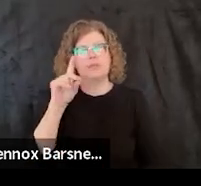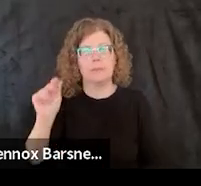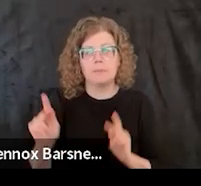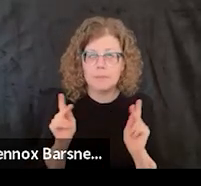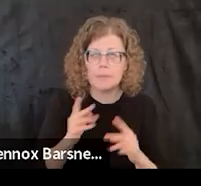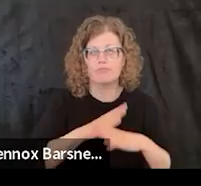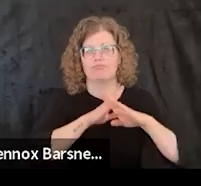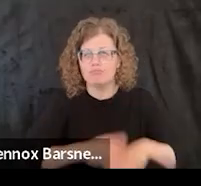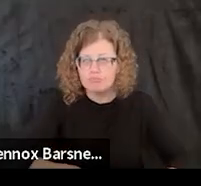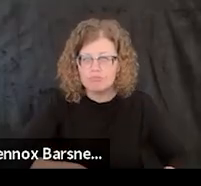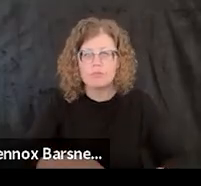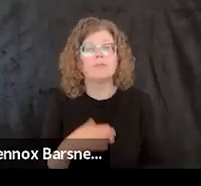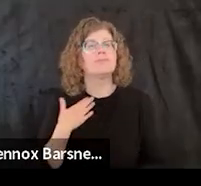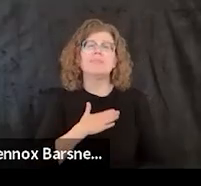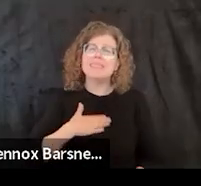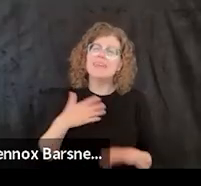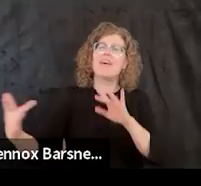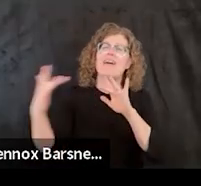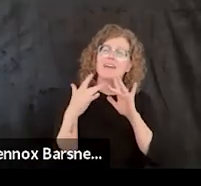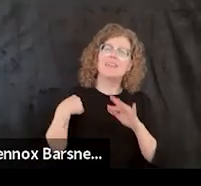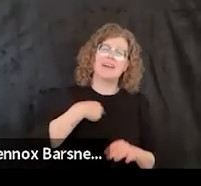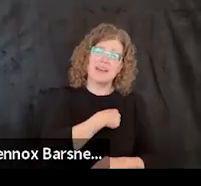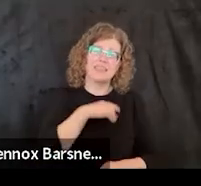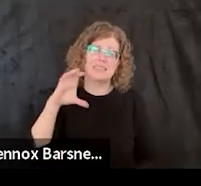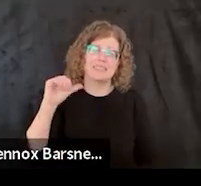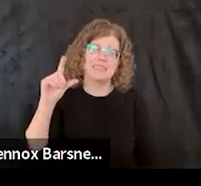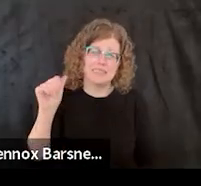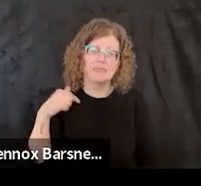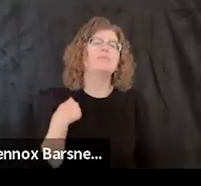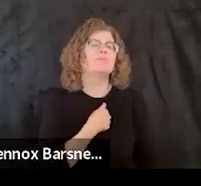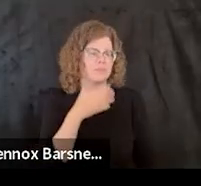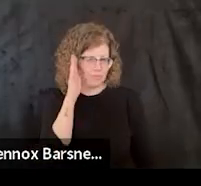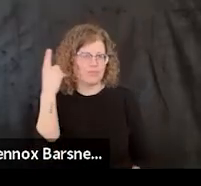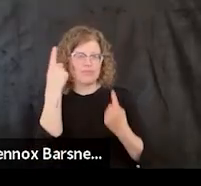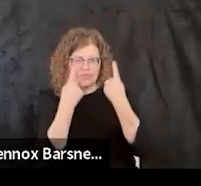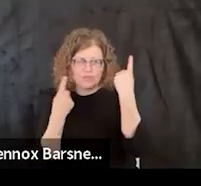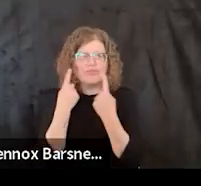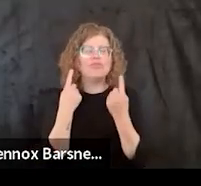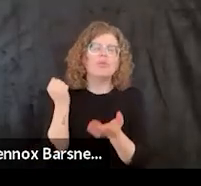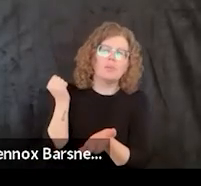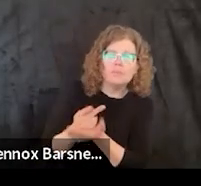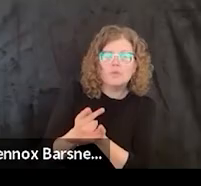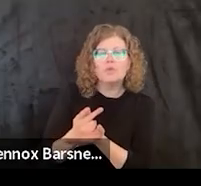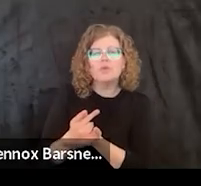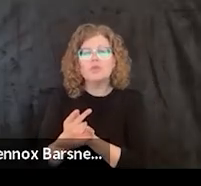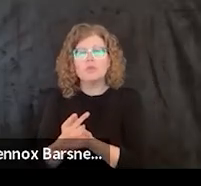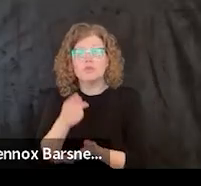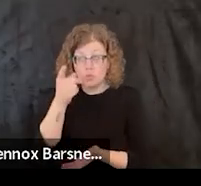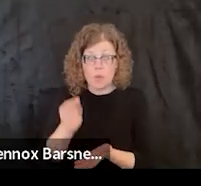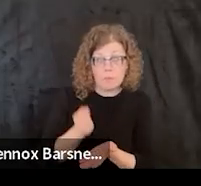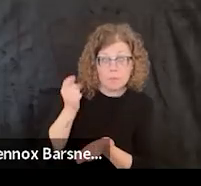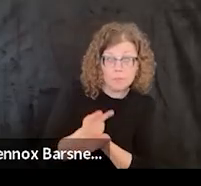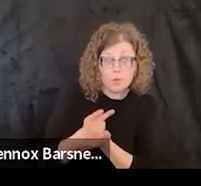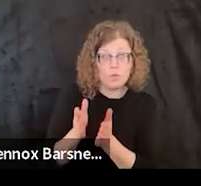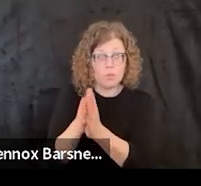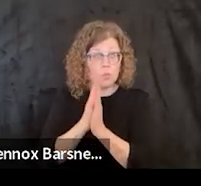confirm if you are approved for application assistance. After a CADA staff member has approved your request, we will make a note